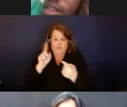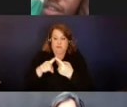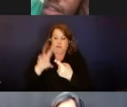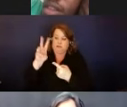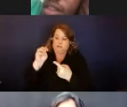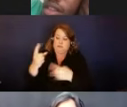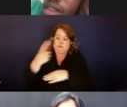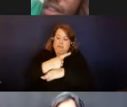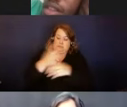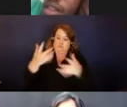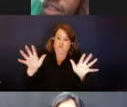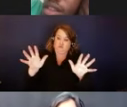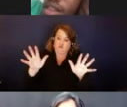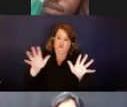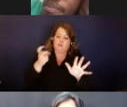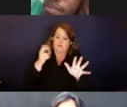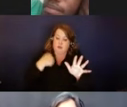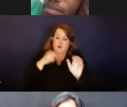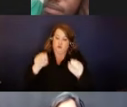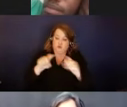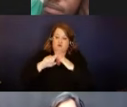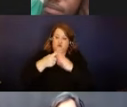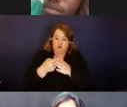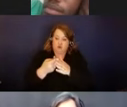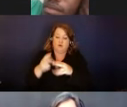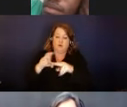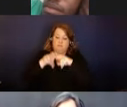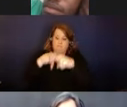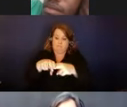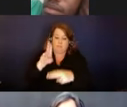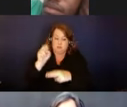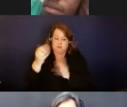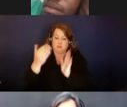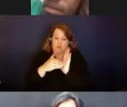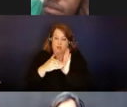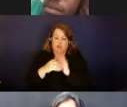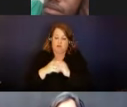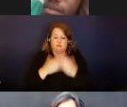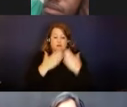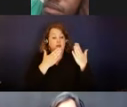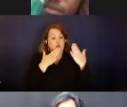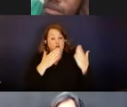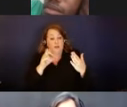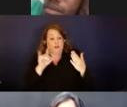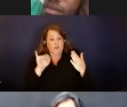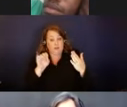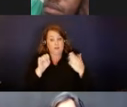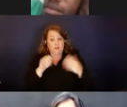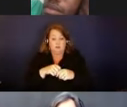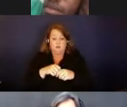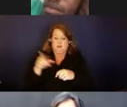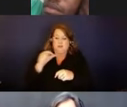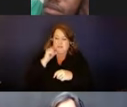60 days was up. Then I could start riding the bus again. And Eddie, I thank wrote an you. apology to the police